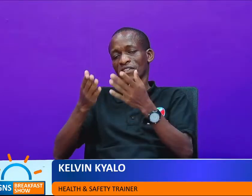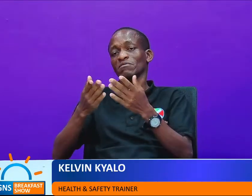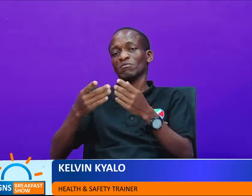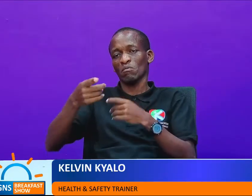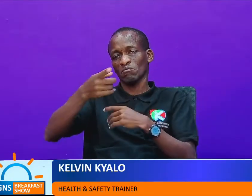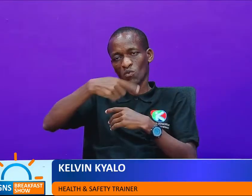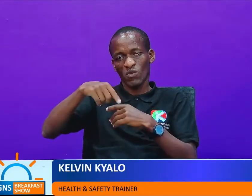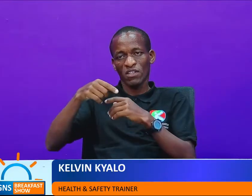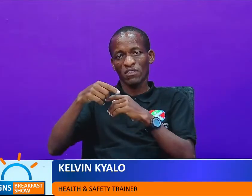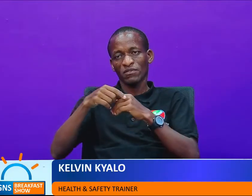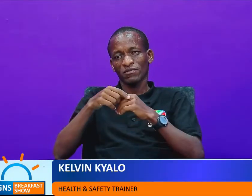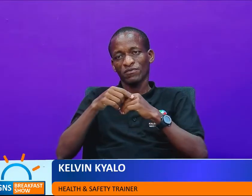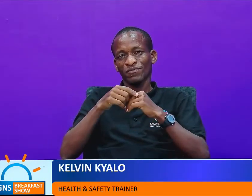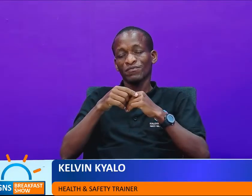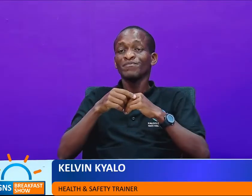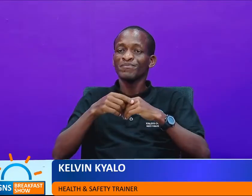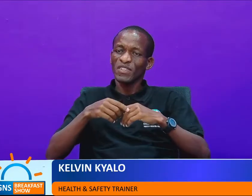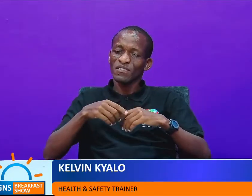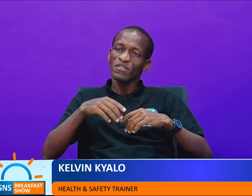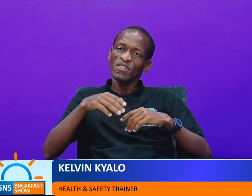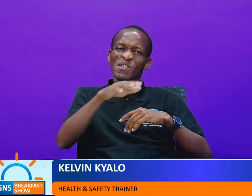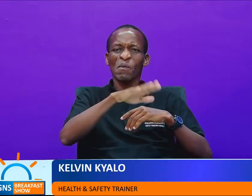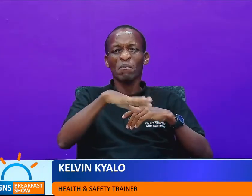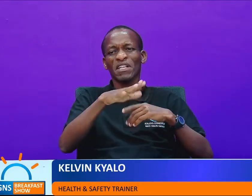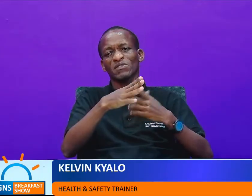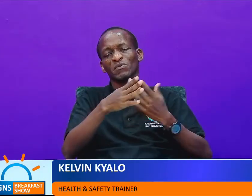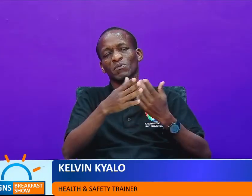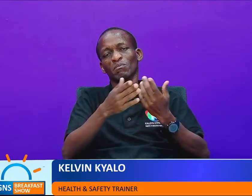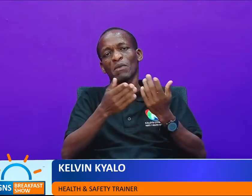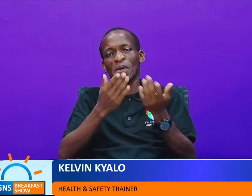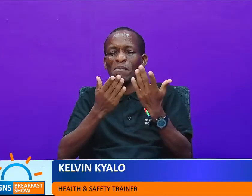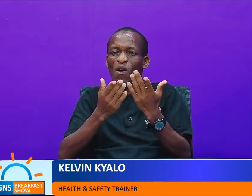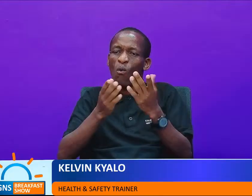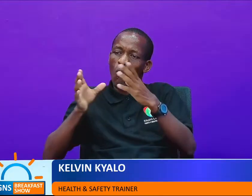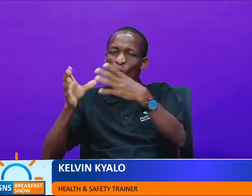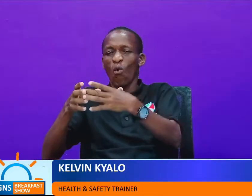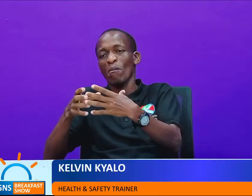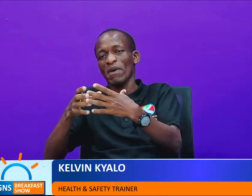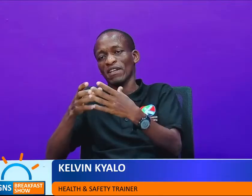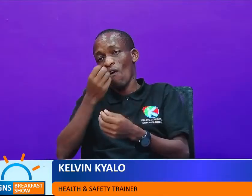in companies that have the deaf.